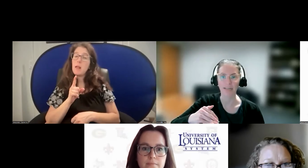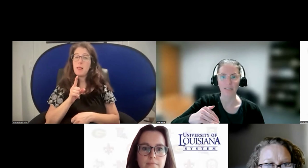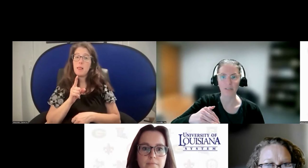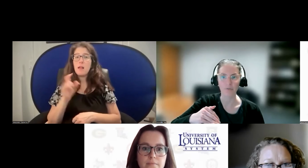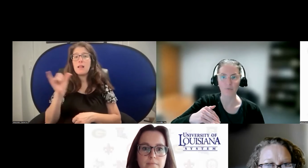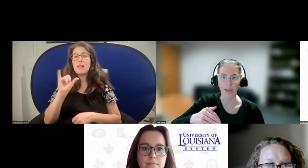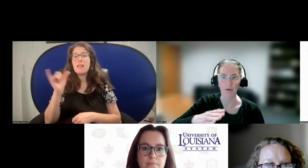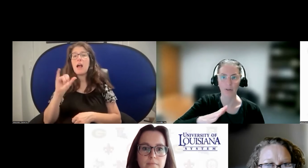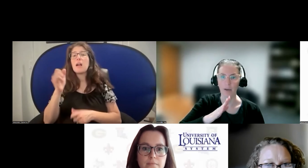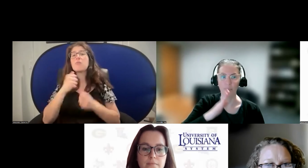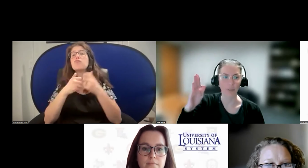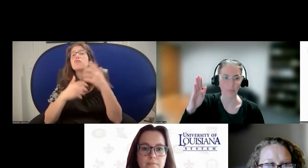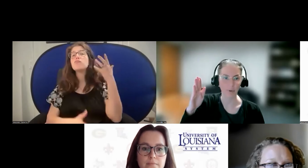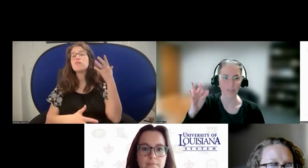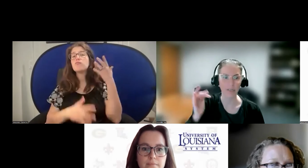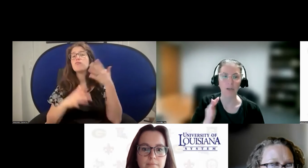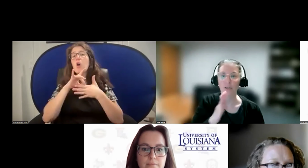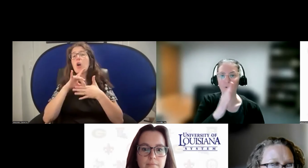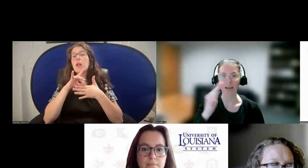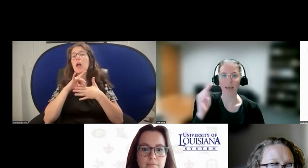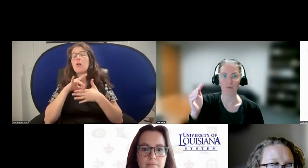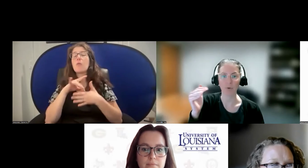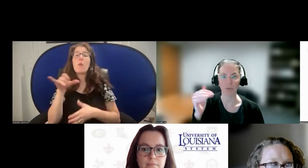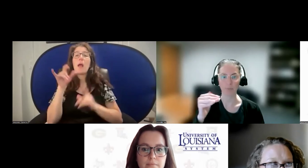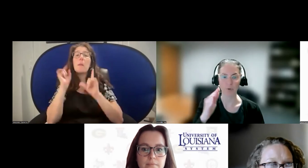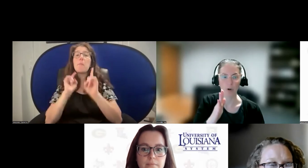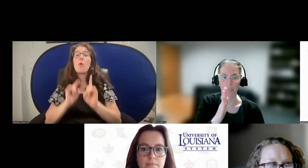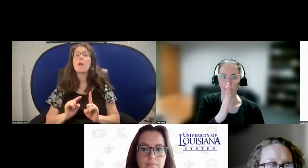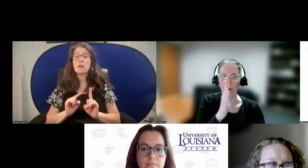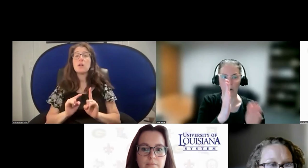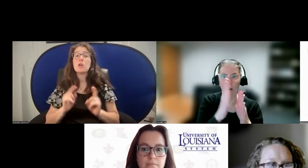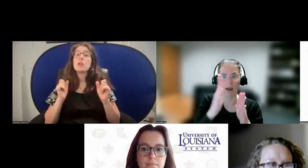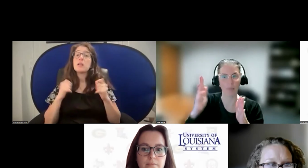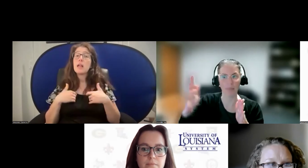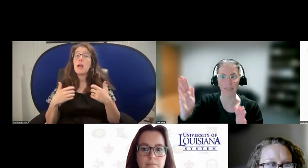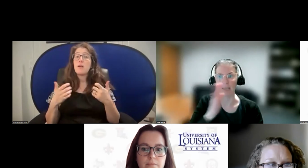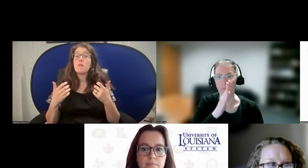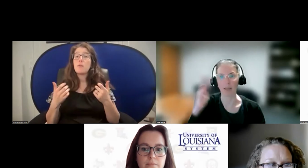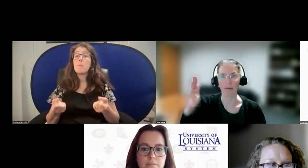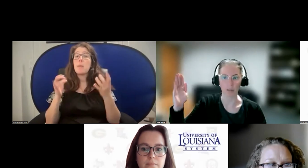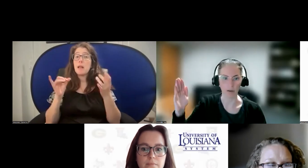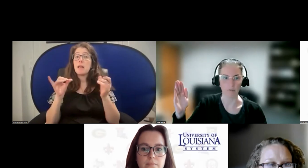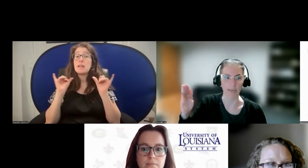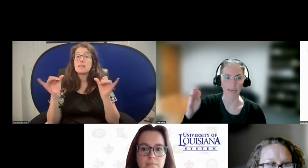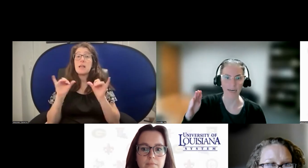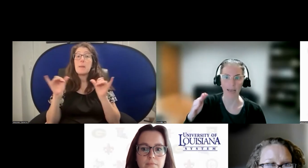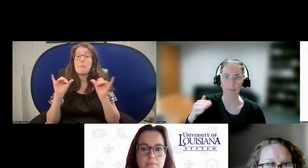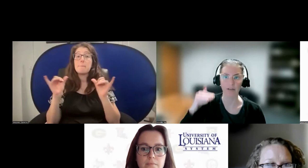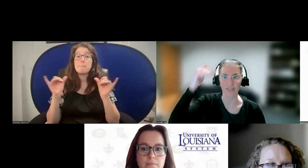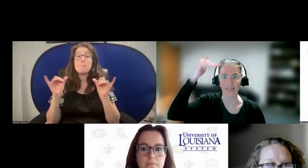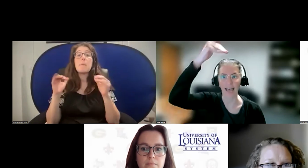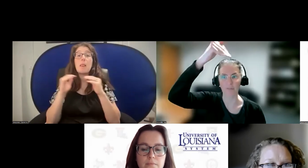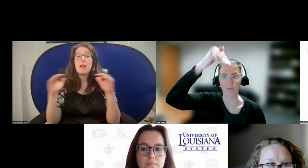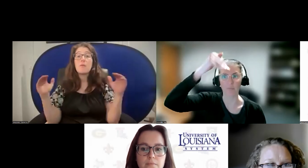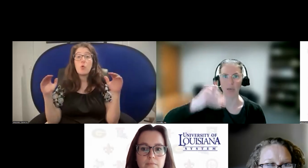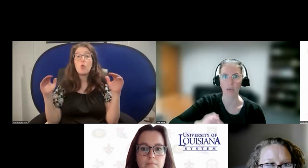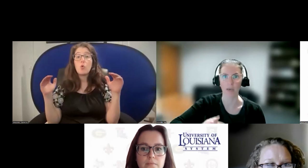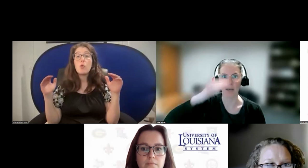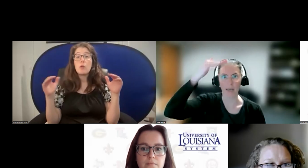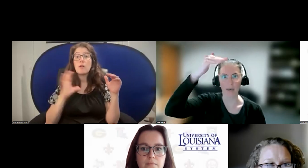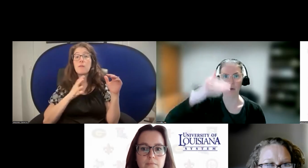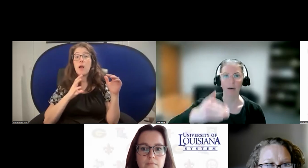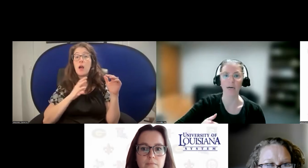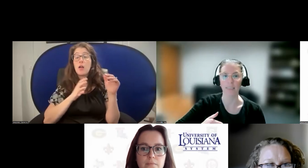of contents, right? Or like bullet points. You can have multiple ones that are at the same level of the indent. They just have to